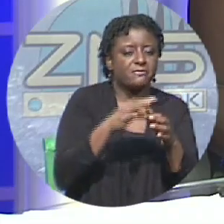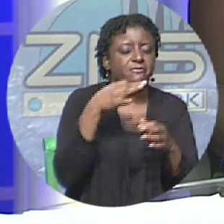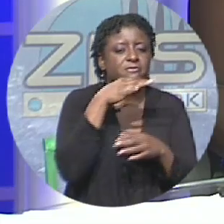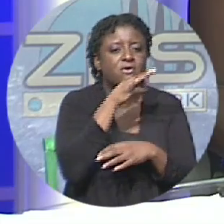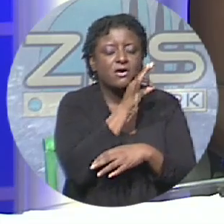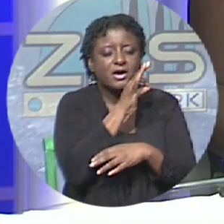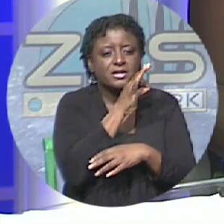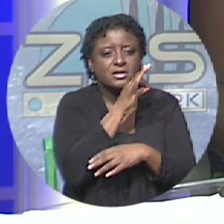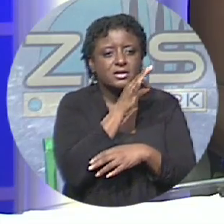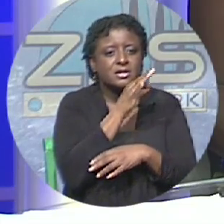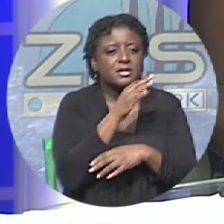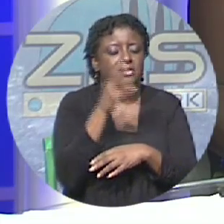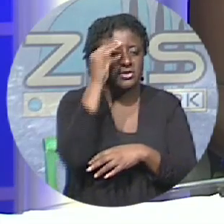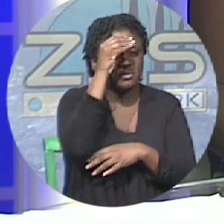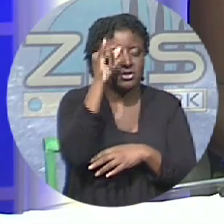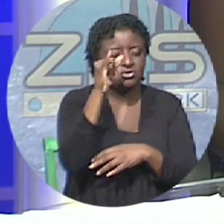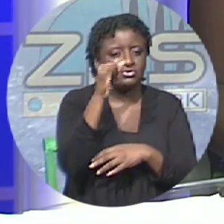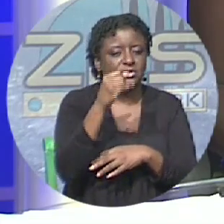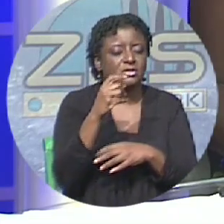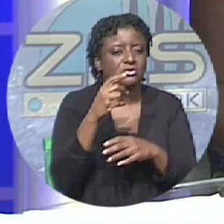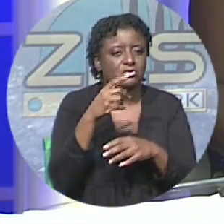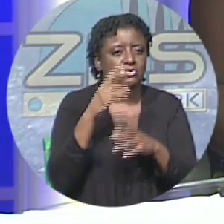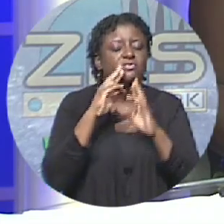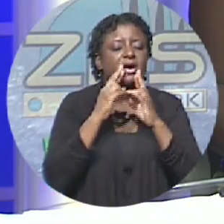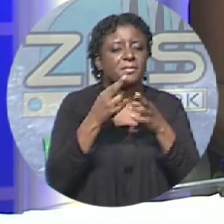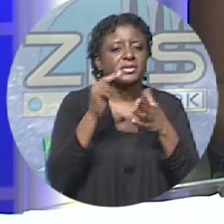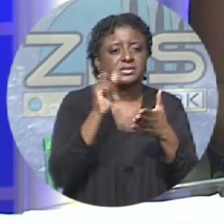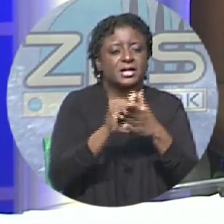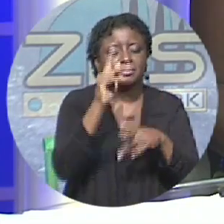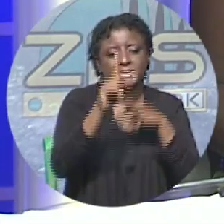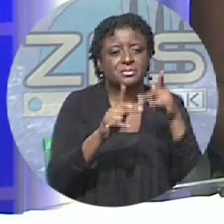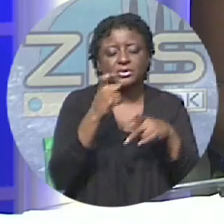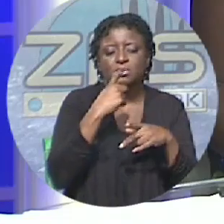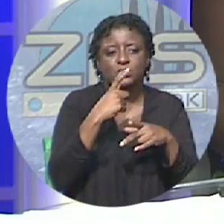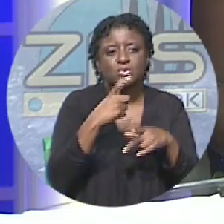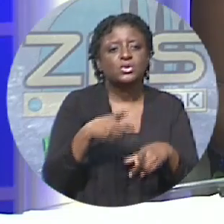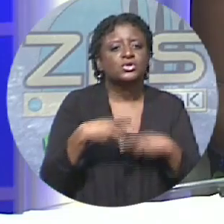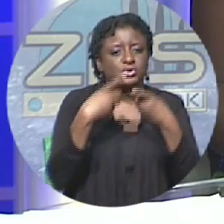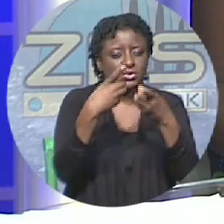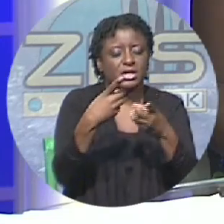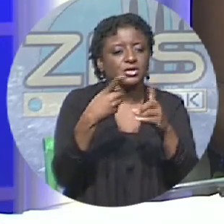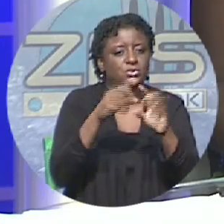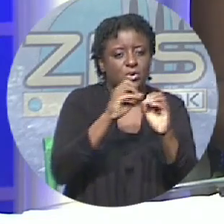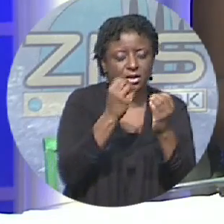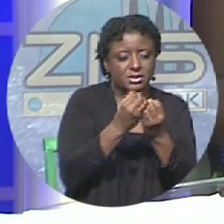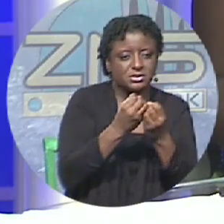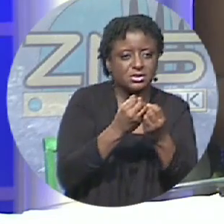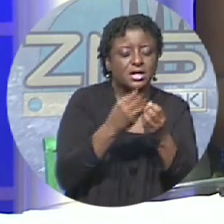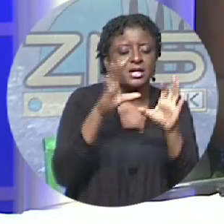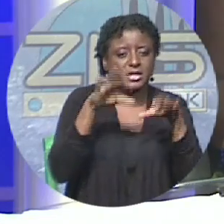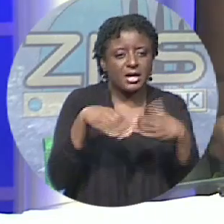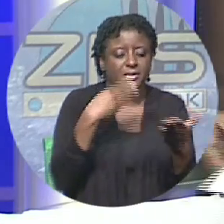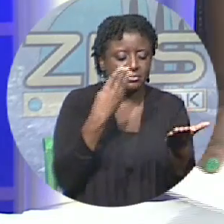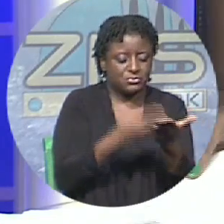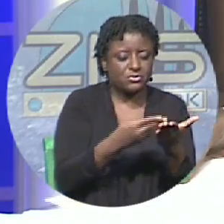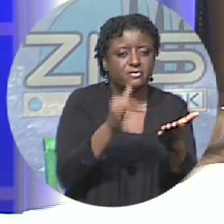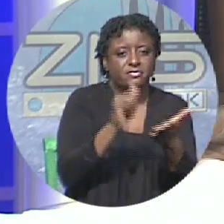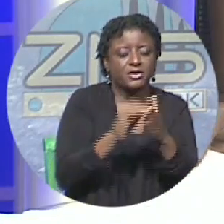that persons donating to relief organizations have proof that the organization has a tax identification